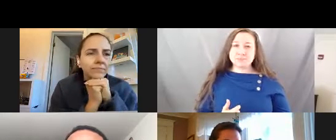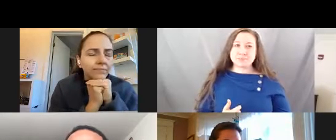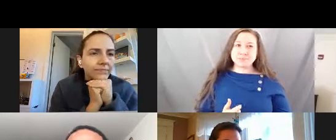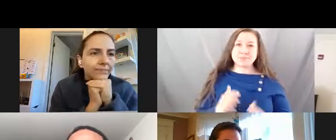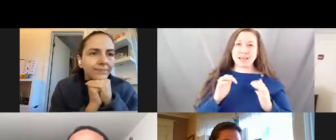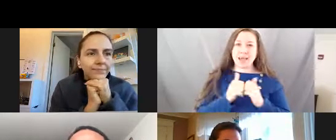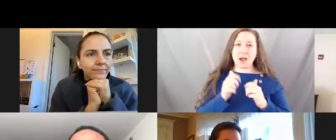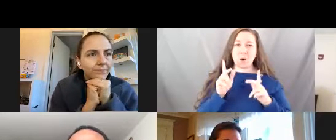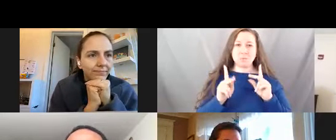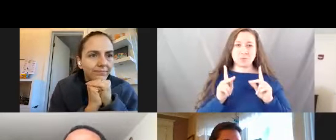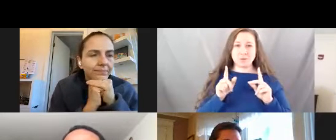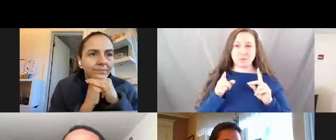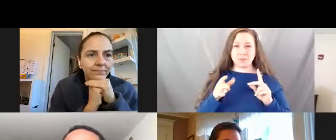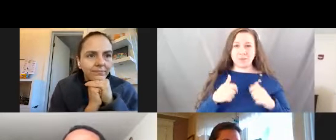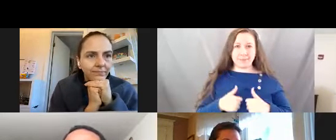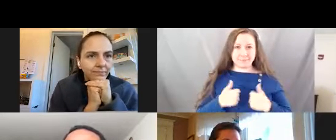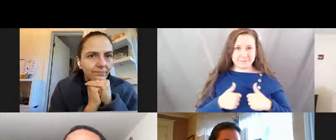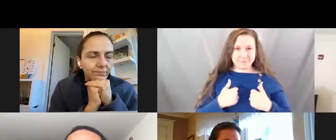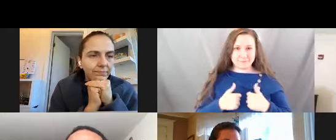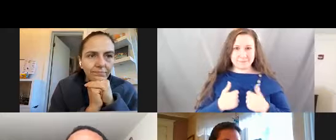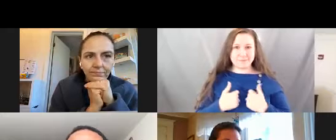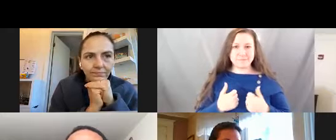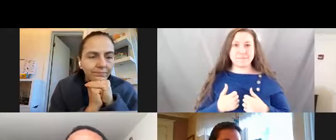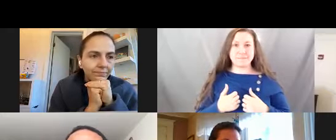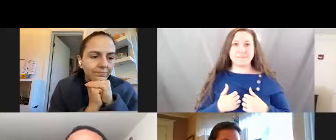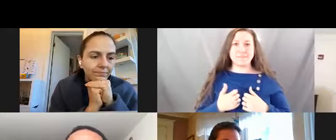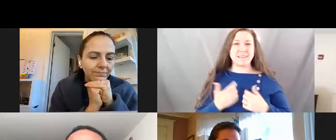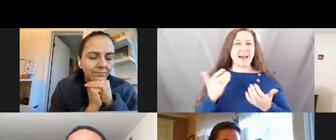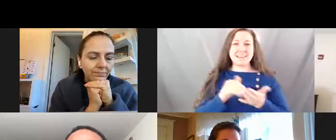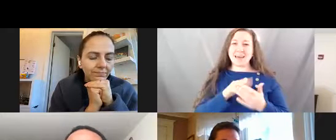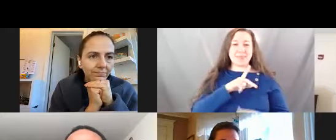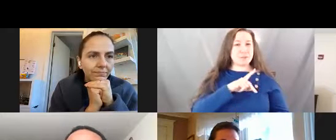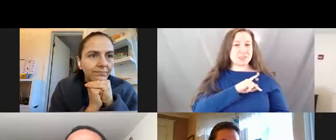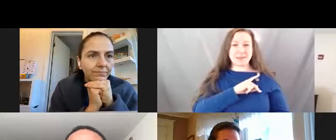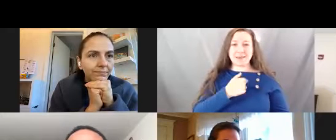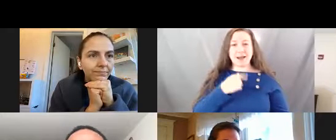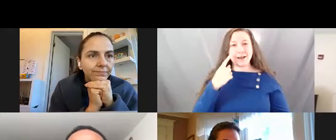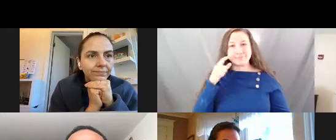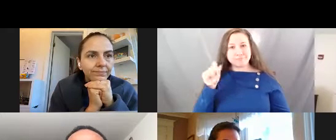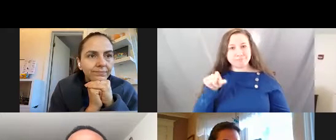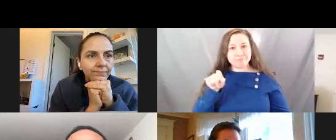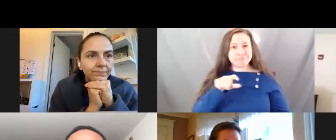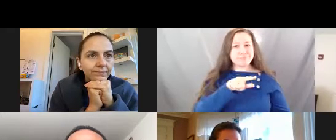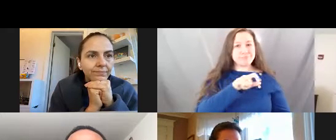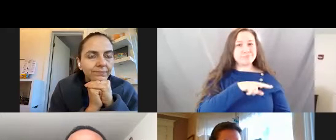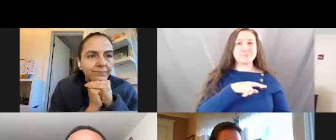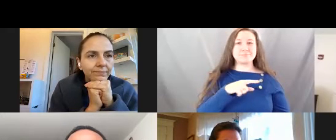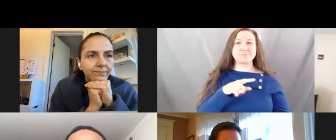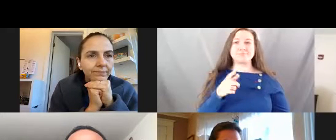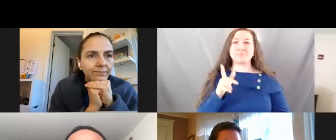people live. More so, it's about the personalities that I noticed. I think people